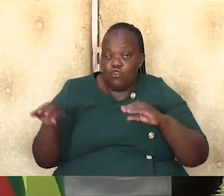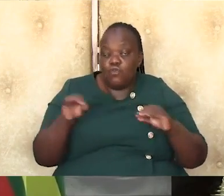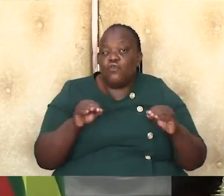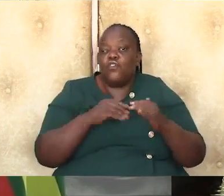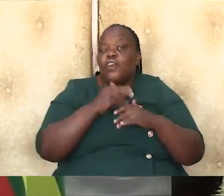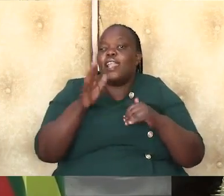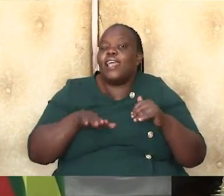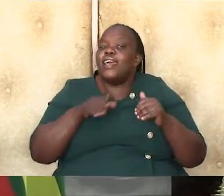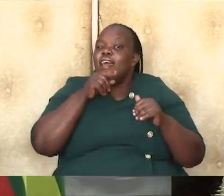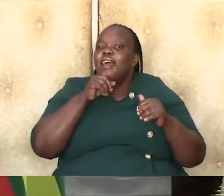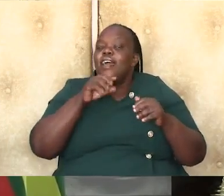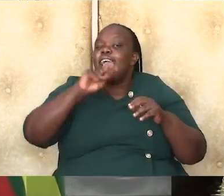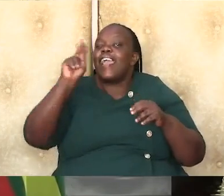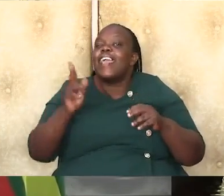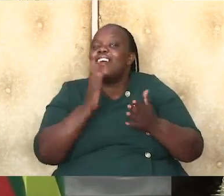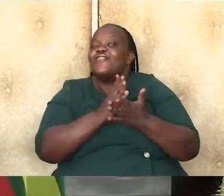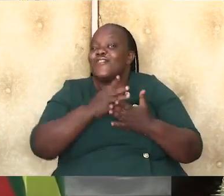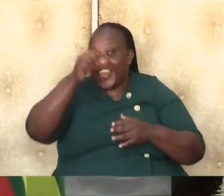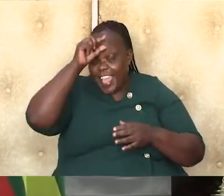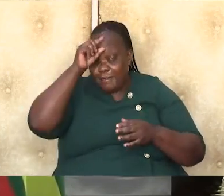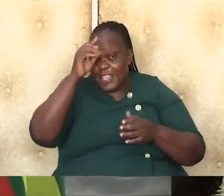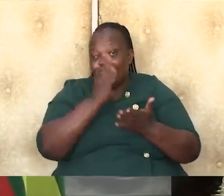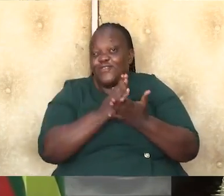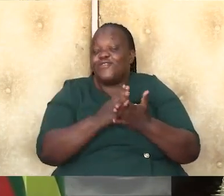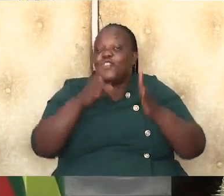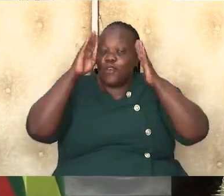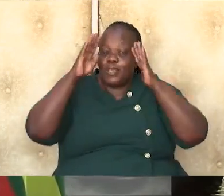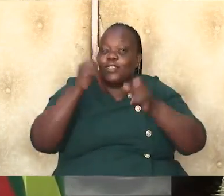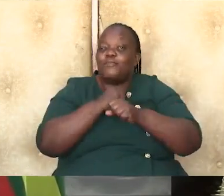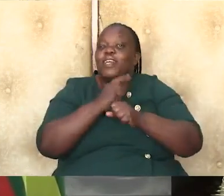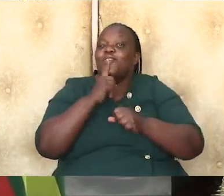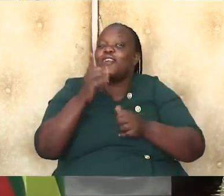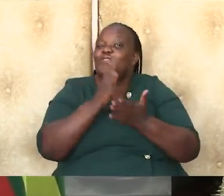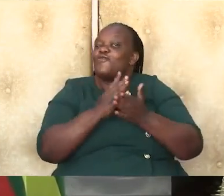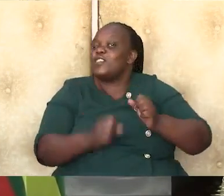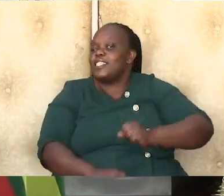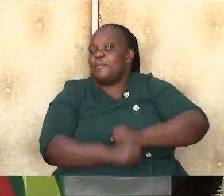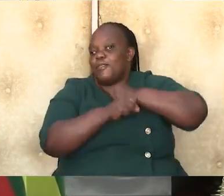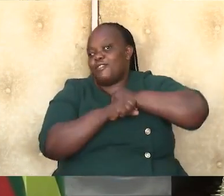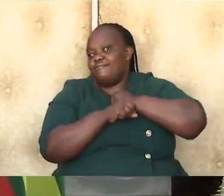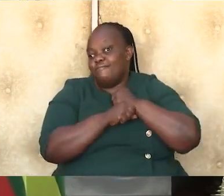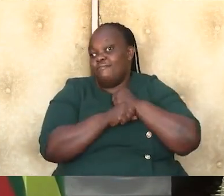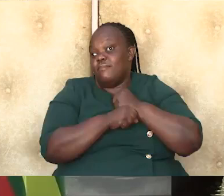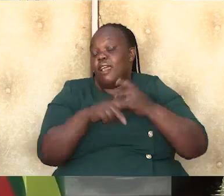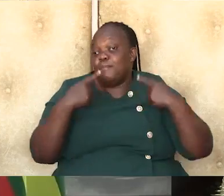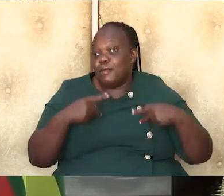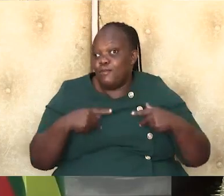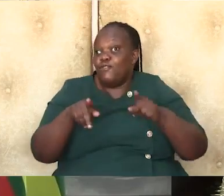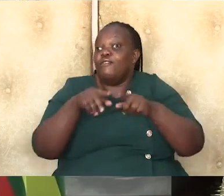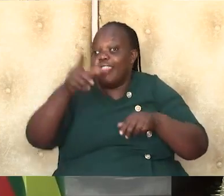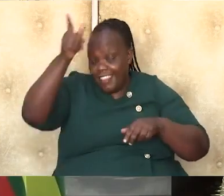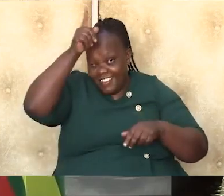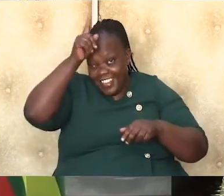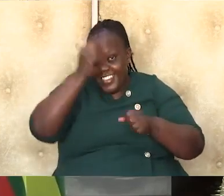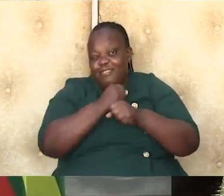So, ladies and gentlemen, fellow Kenyans, the government remains committed to ensuring that we support our people at the grassroots to